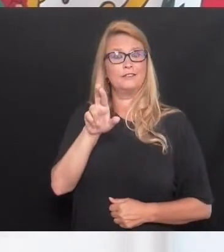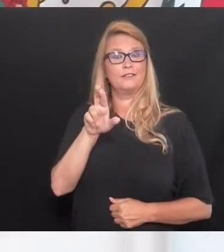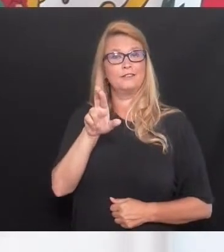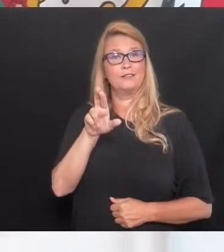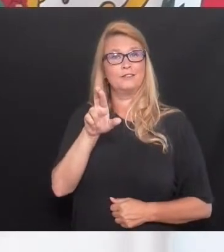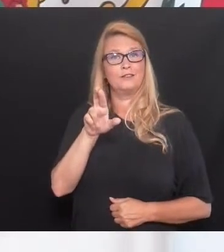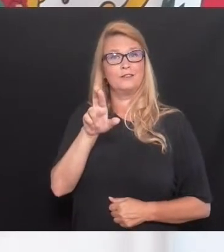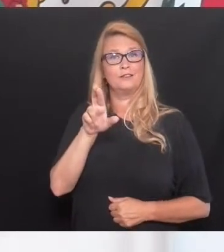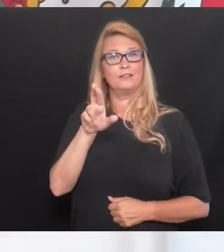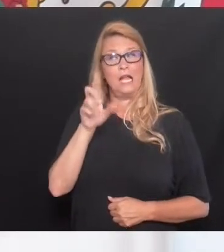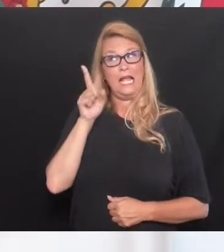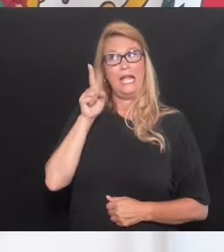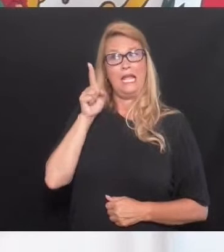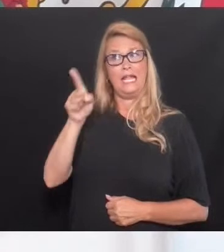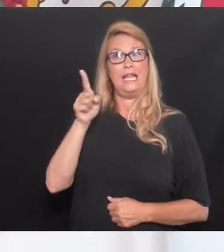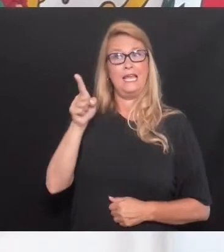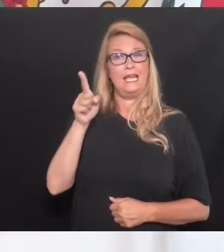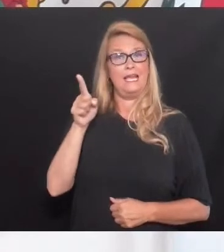General Jim Hoyer,